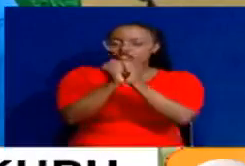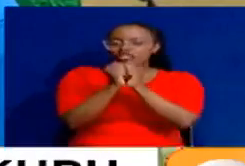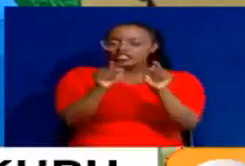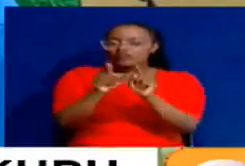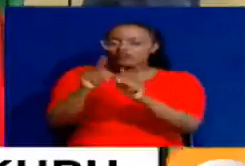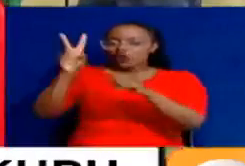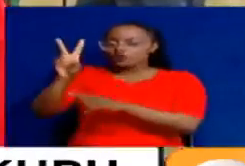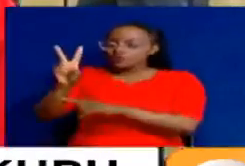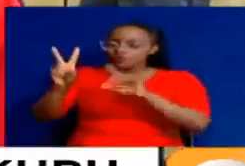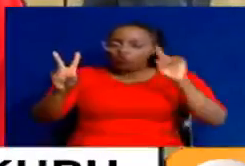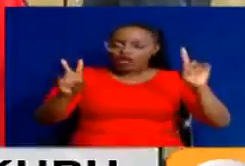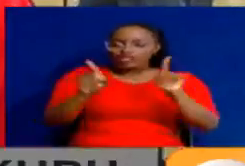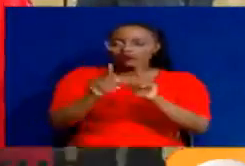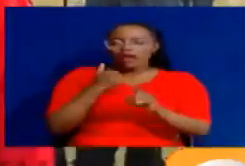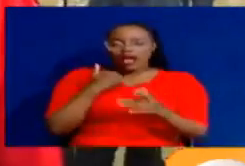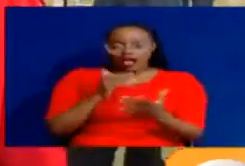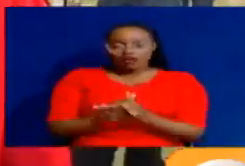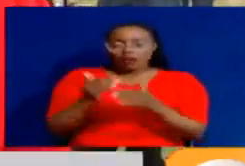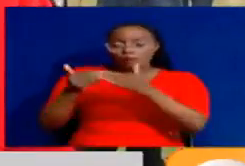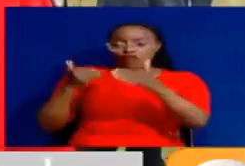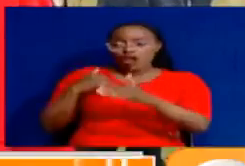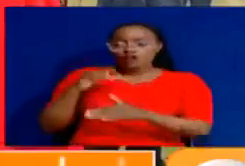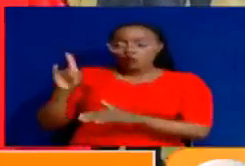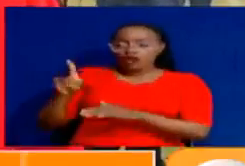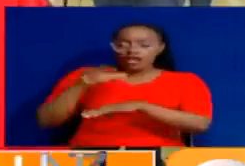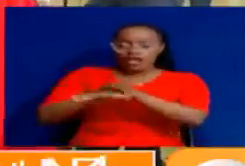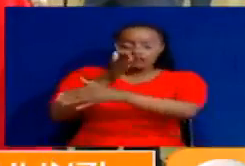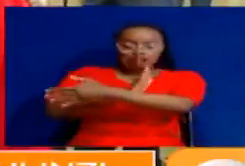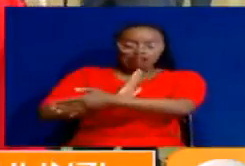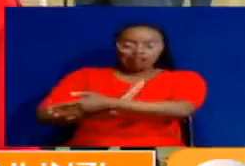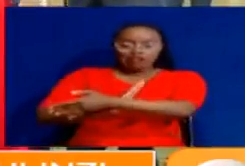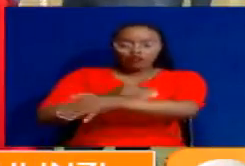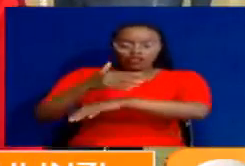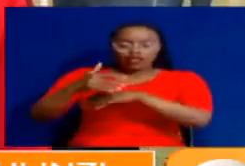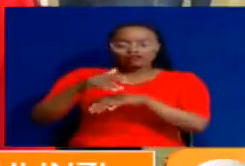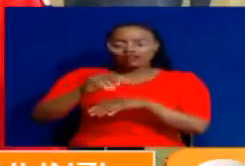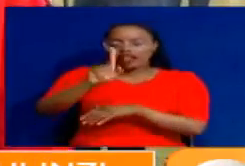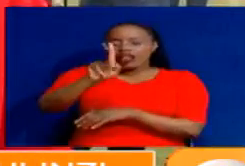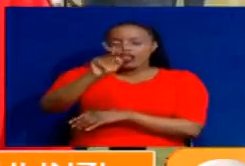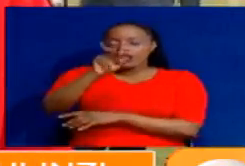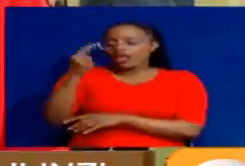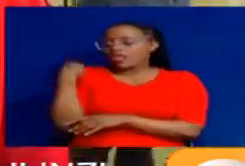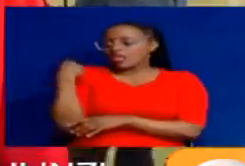have 2 wins and 1 draw. Wale stopa wale tumekuwa nao wote mmoja amepata injury ya goti, mwingine alipigwa na